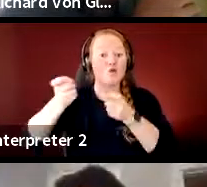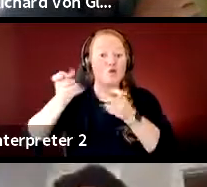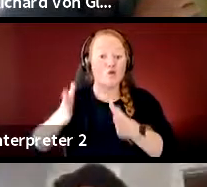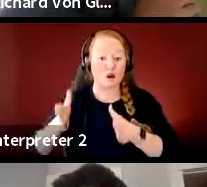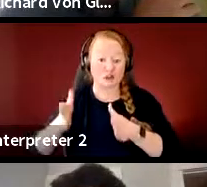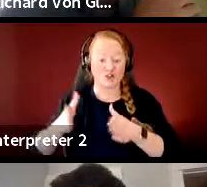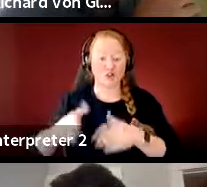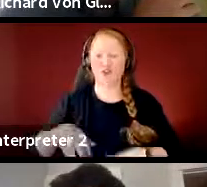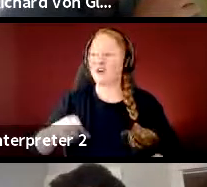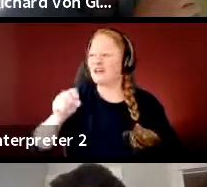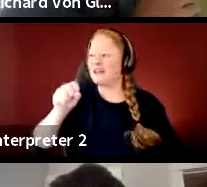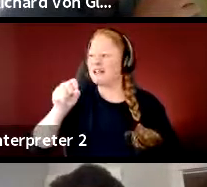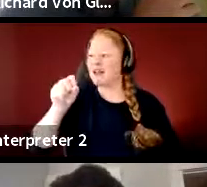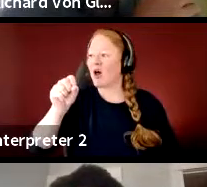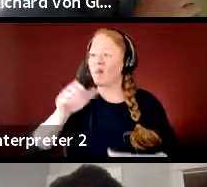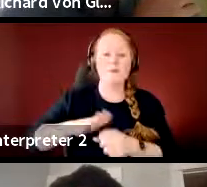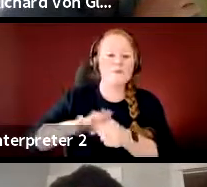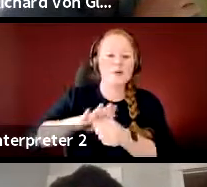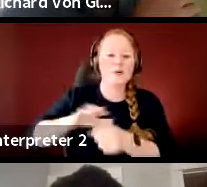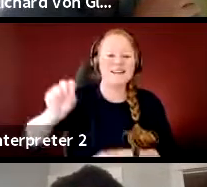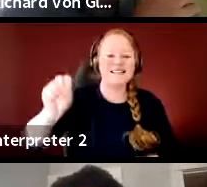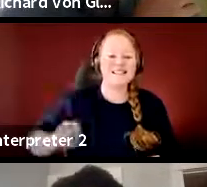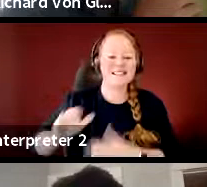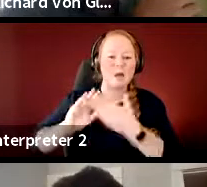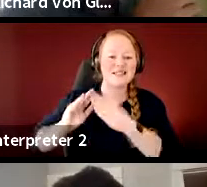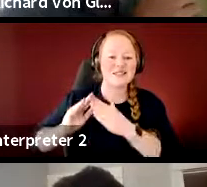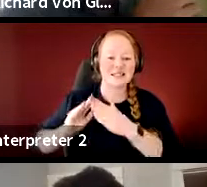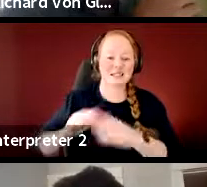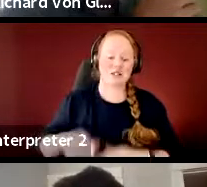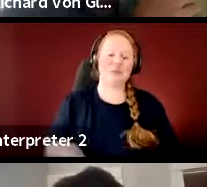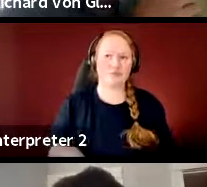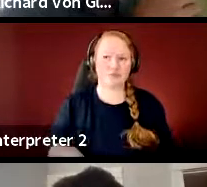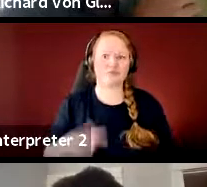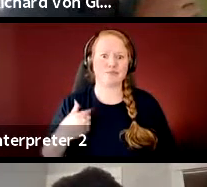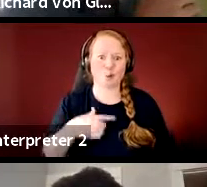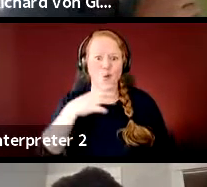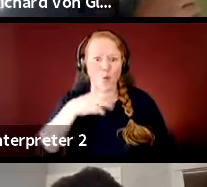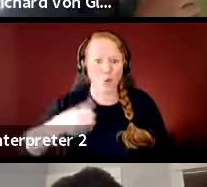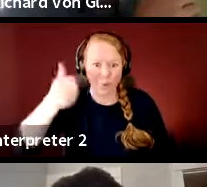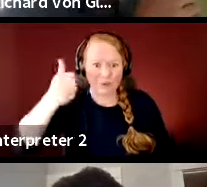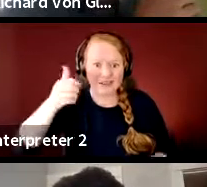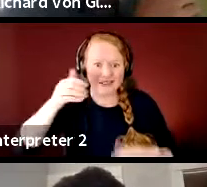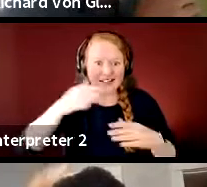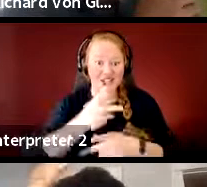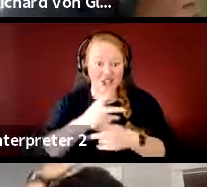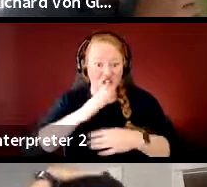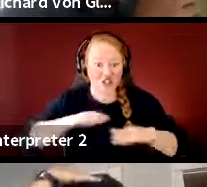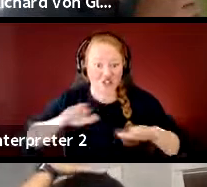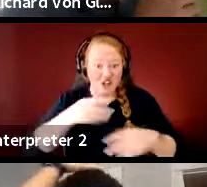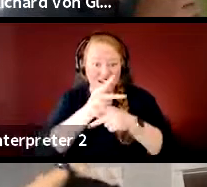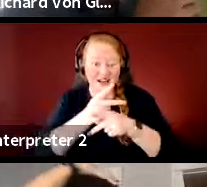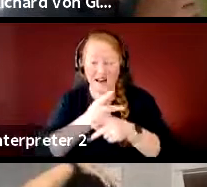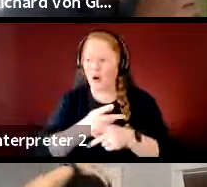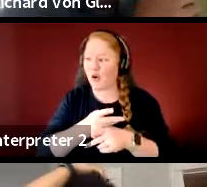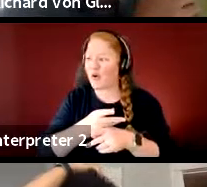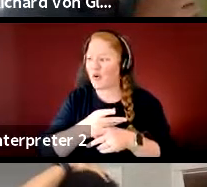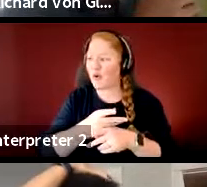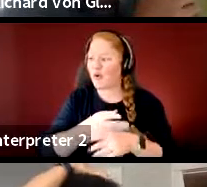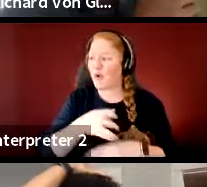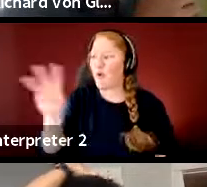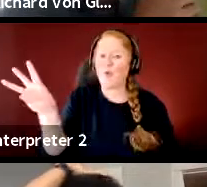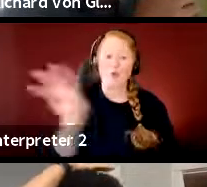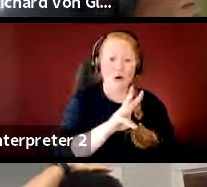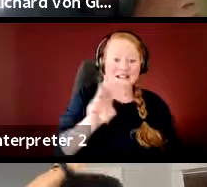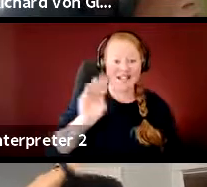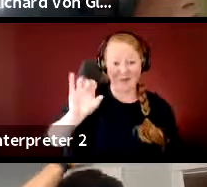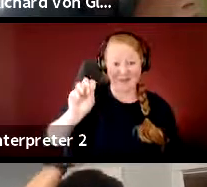South City. We are the oldest childcare center west of the Mississippi, opening in 1886. We are a